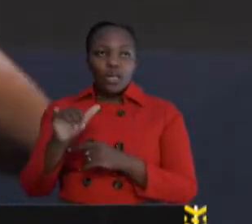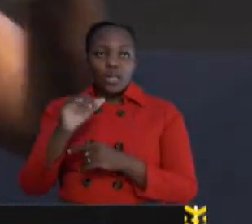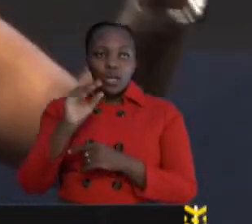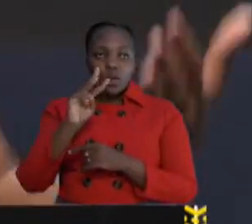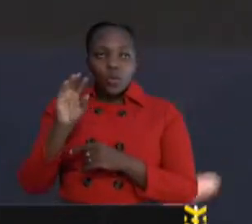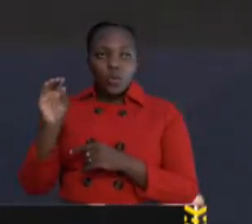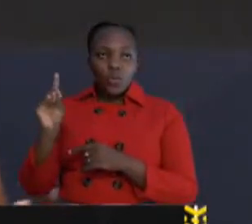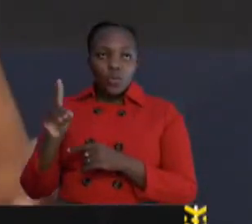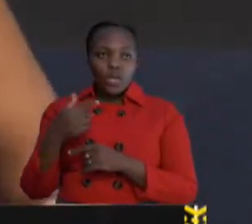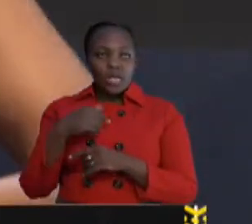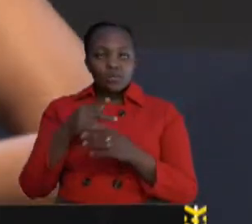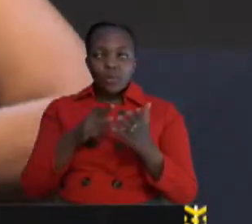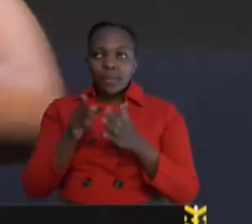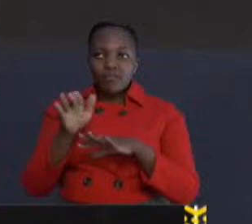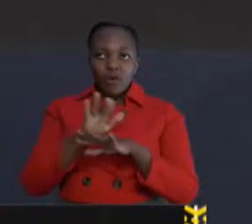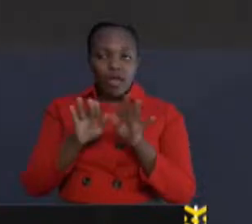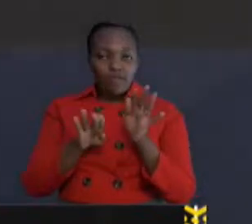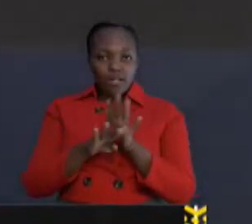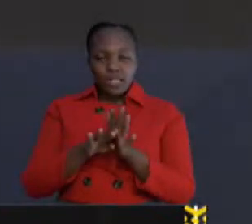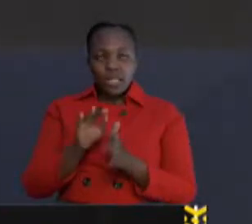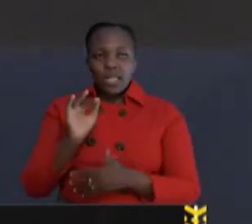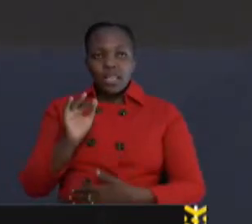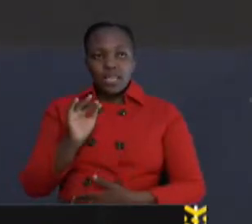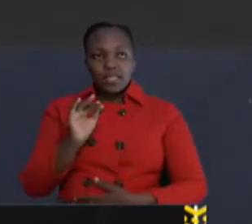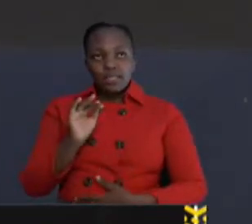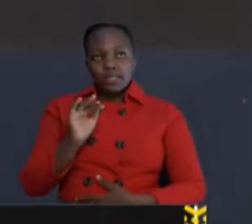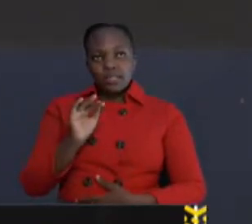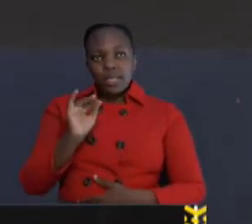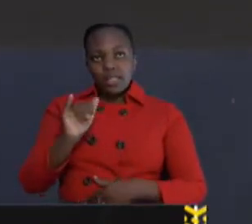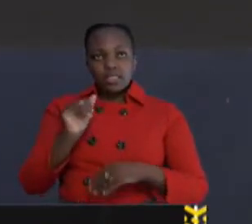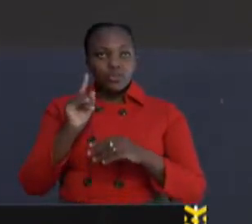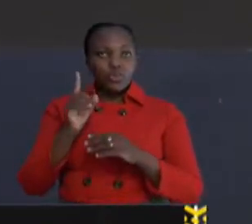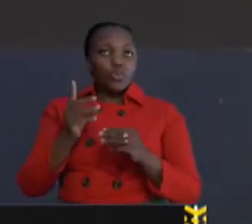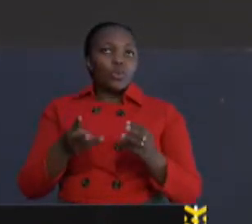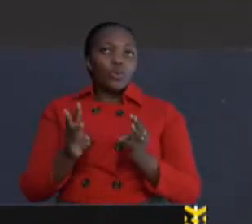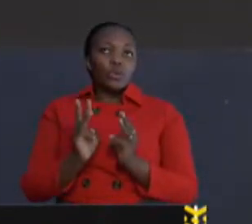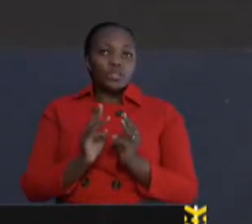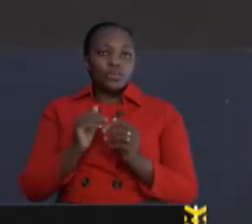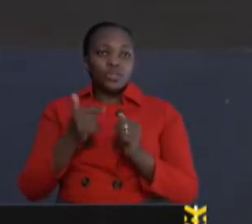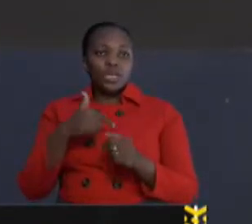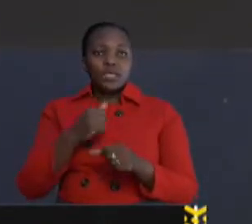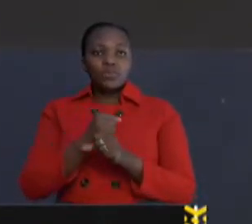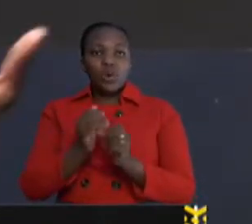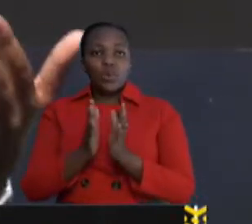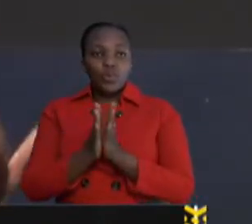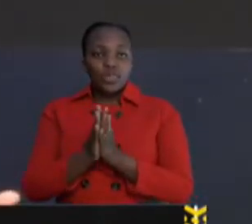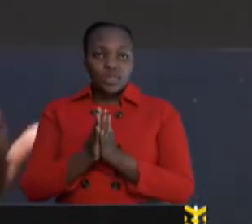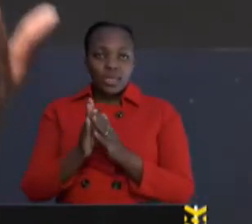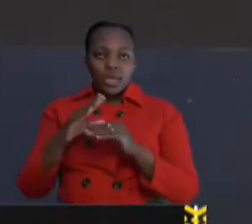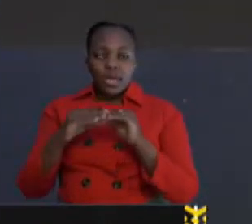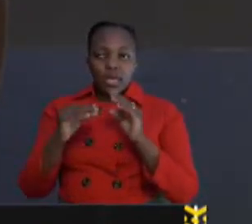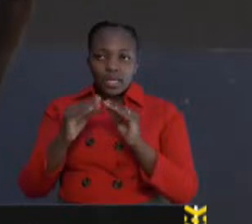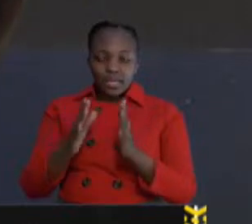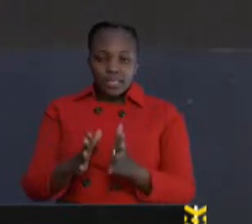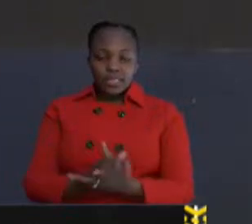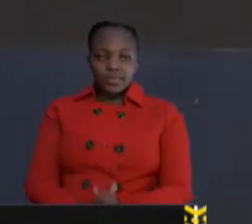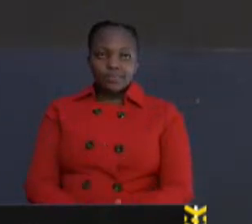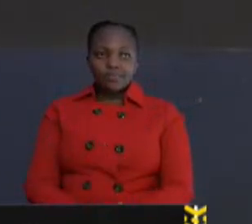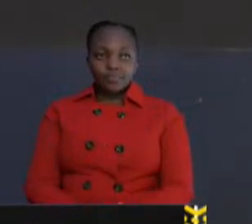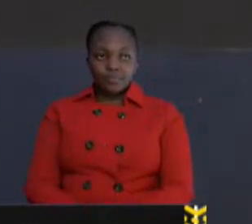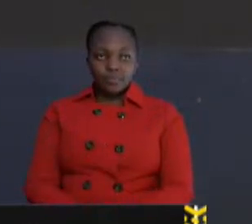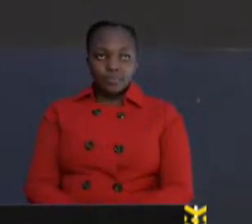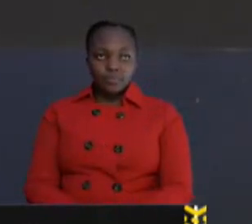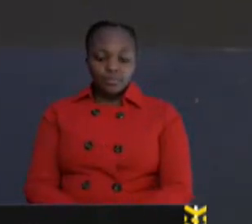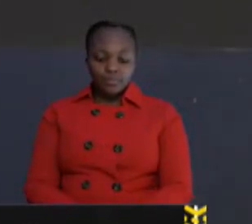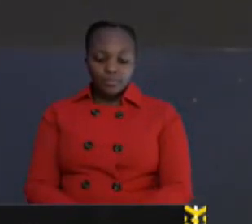show. We paid for everything. So that's basically one of the ways that we work with creators. We onboard them to